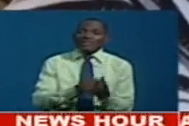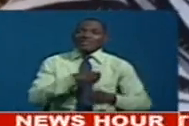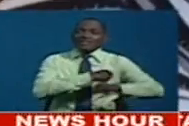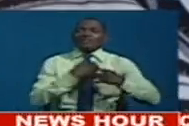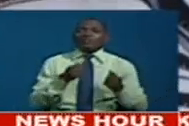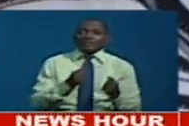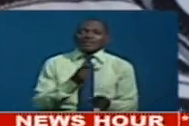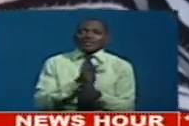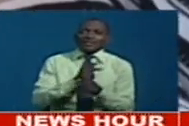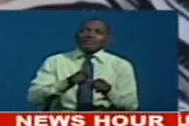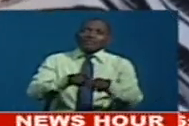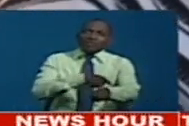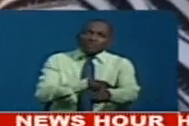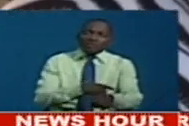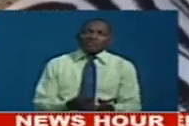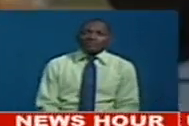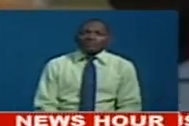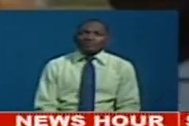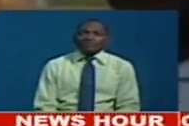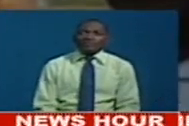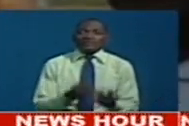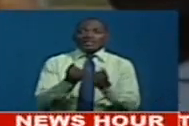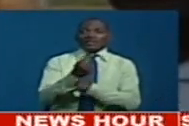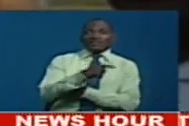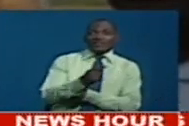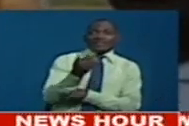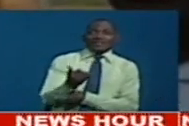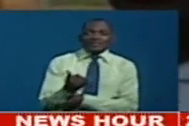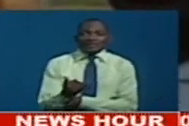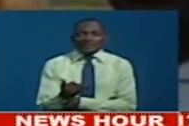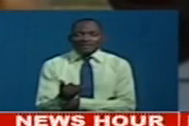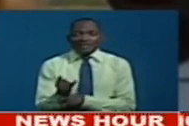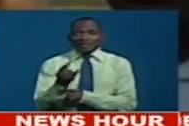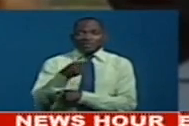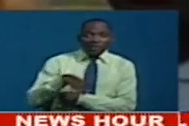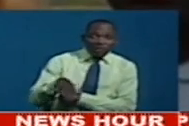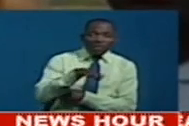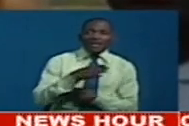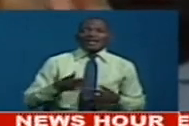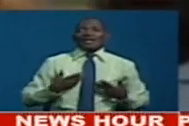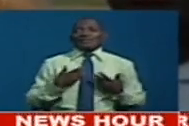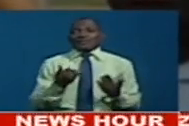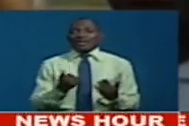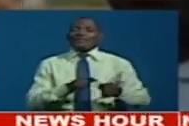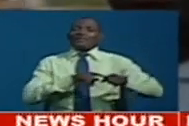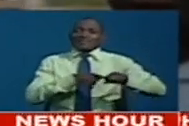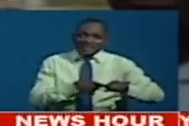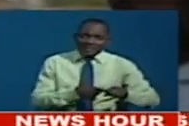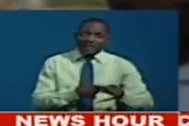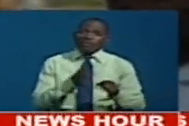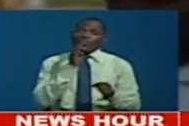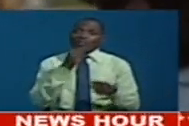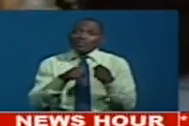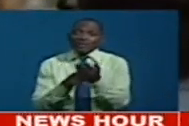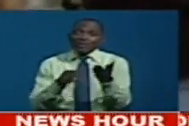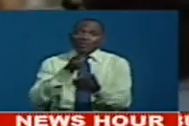in order to prolong its lifespan. Today, therefore, is a day for us to be excited about, because the water situation